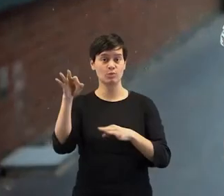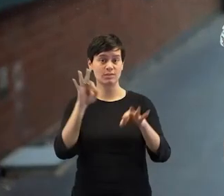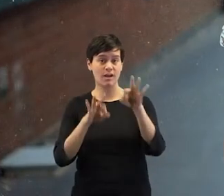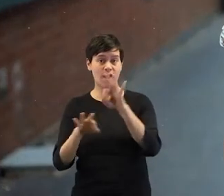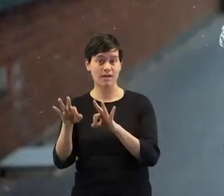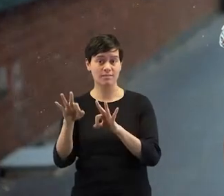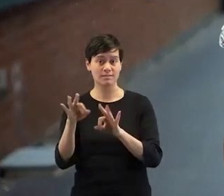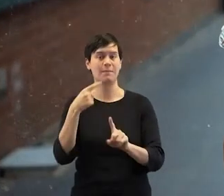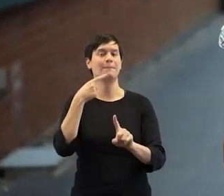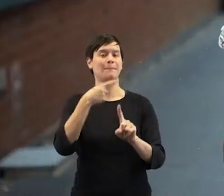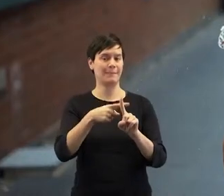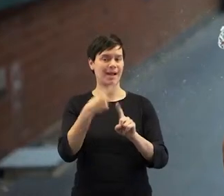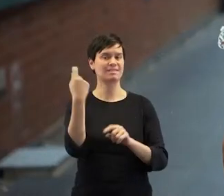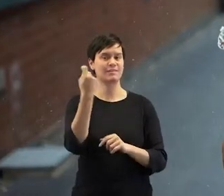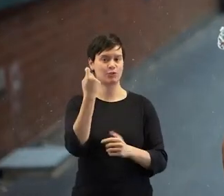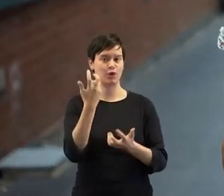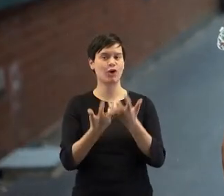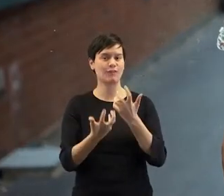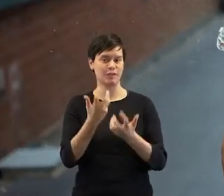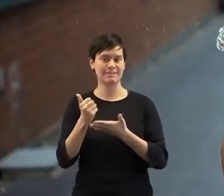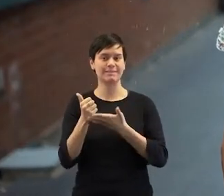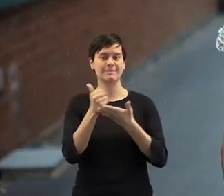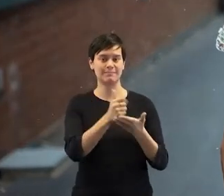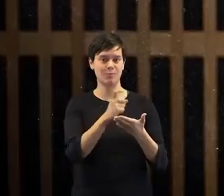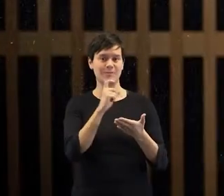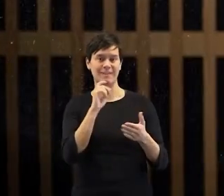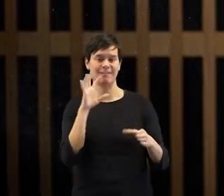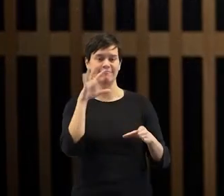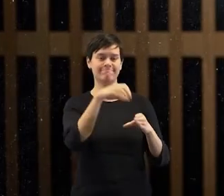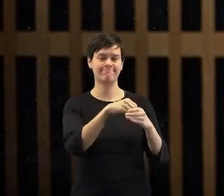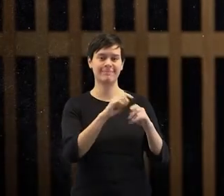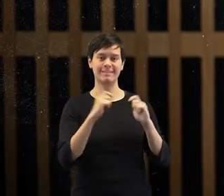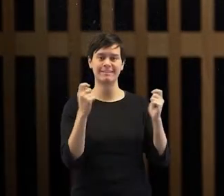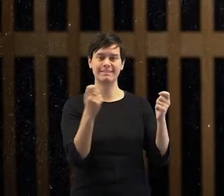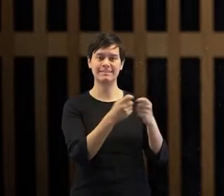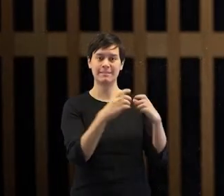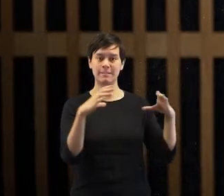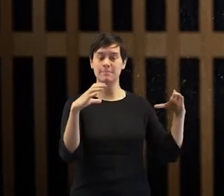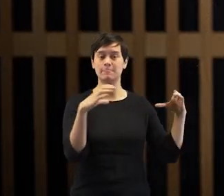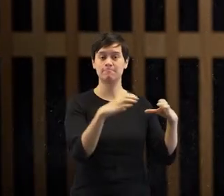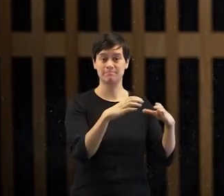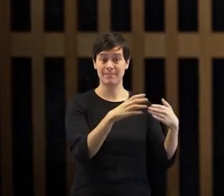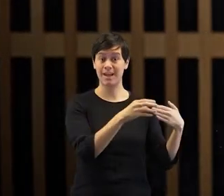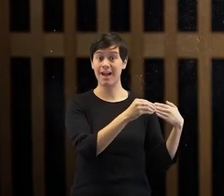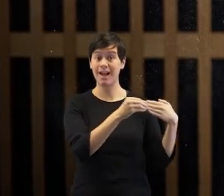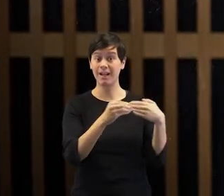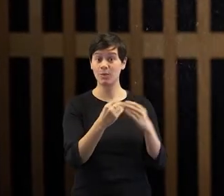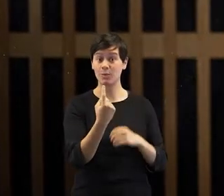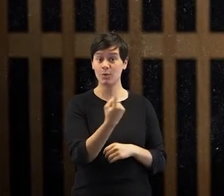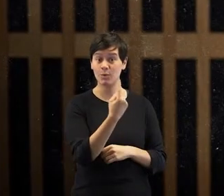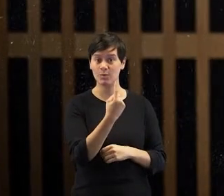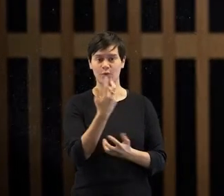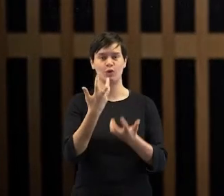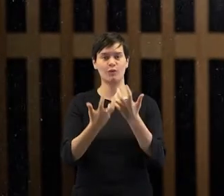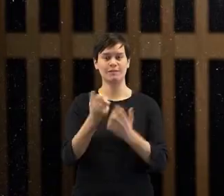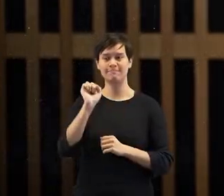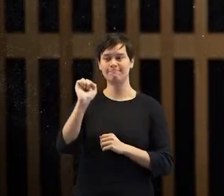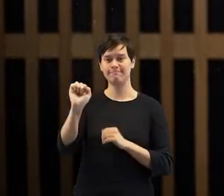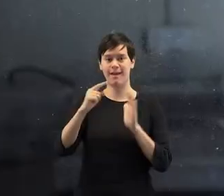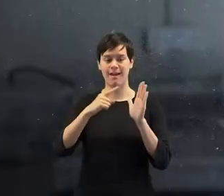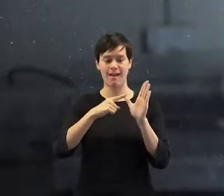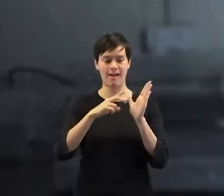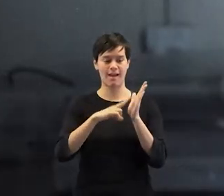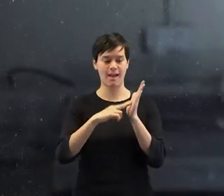and also the support team members from Te Herenga Waka, Victoria University of Wellington, led by the university's